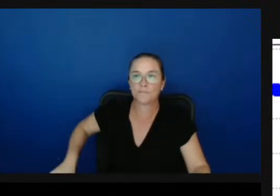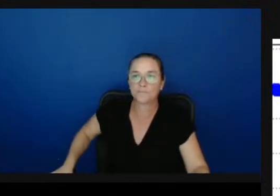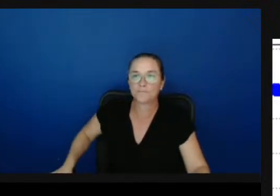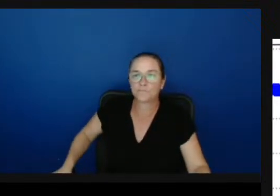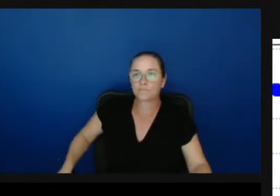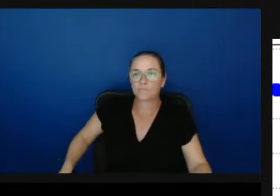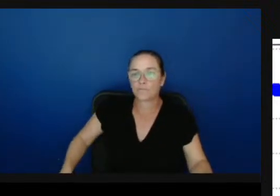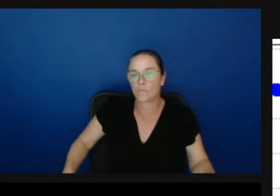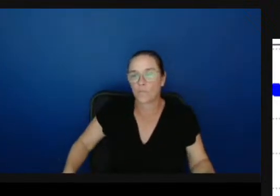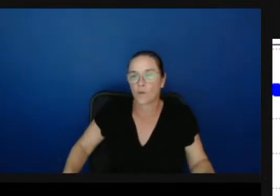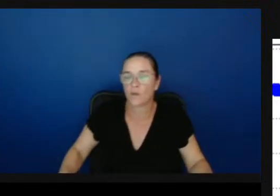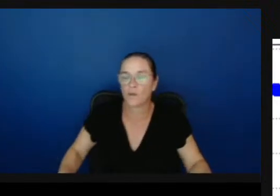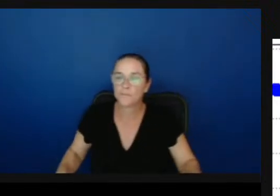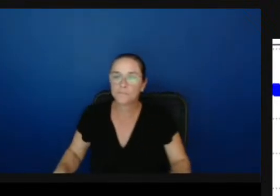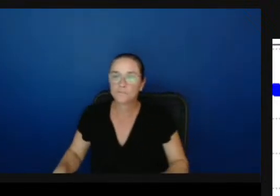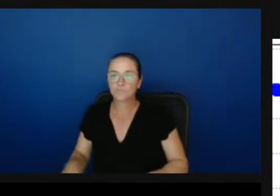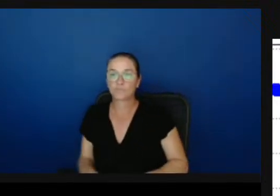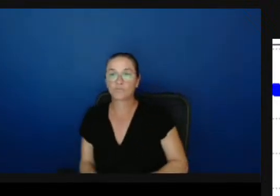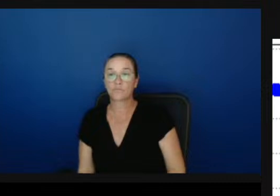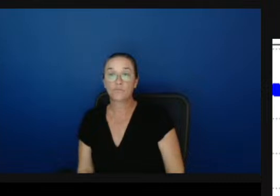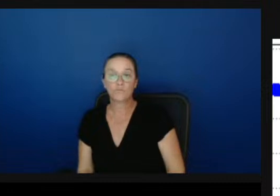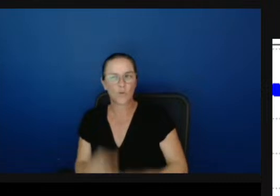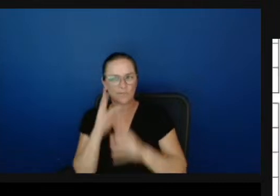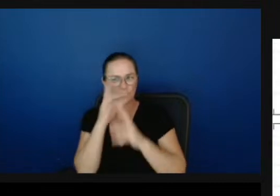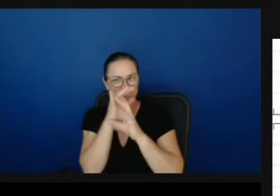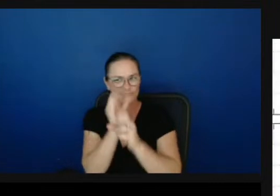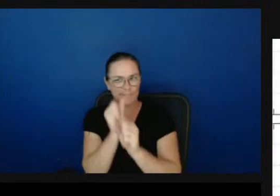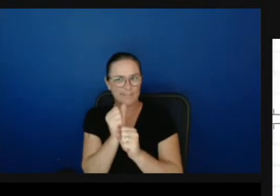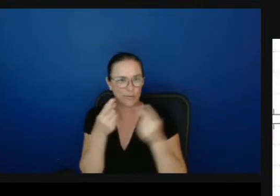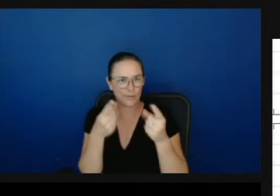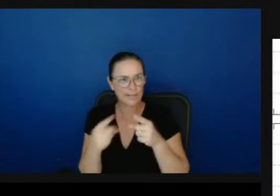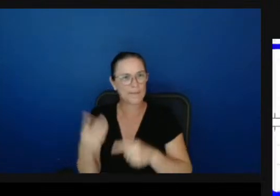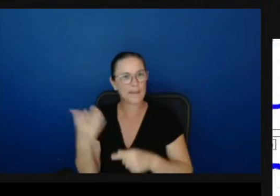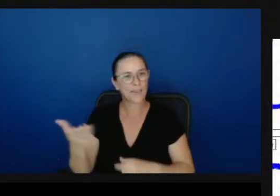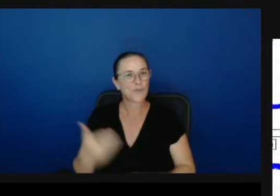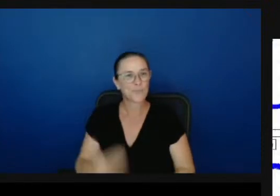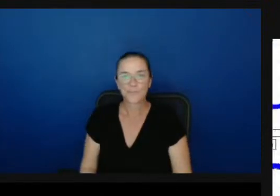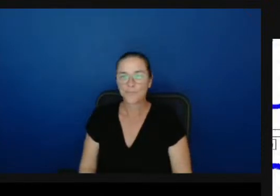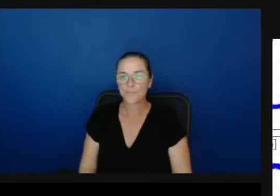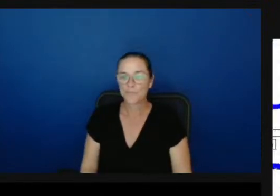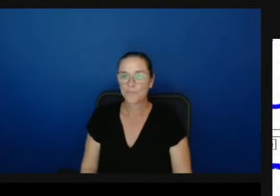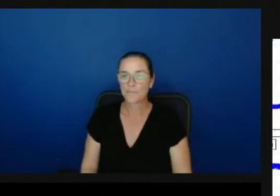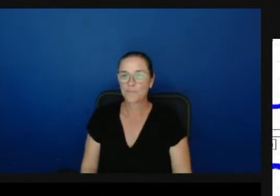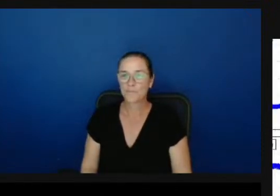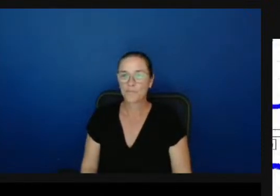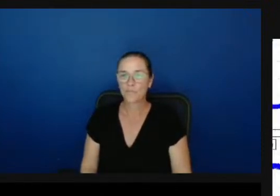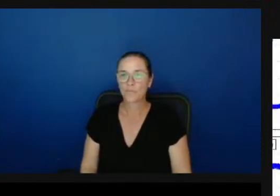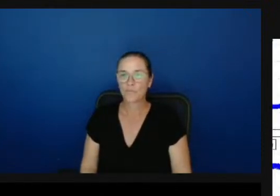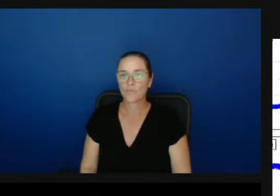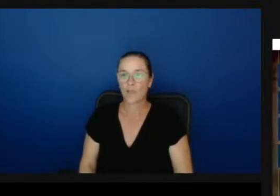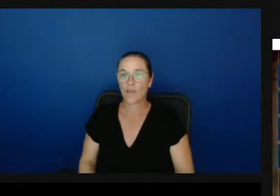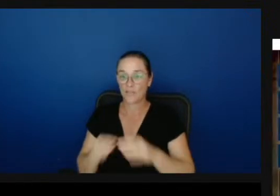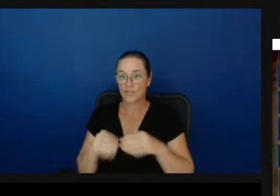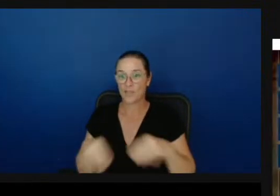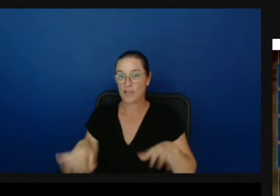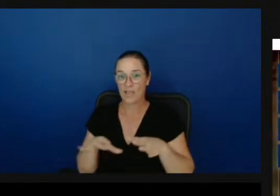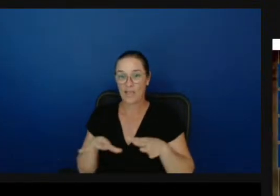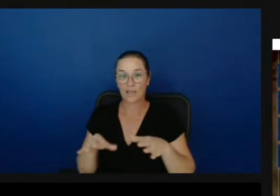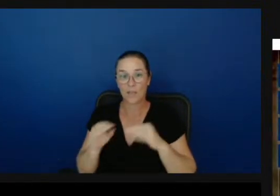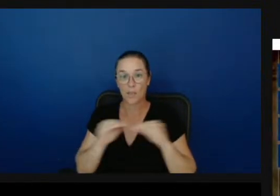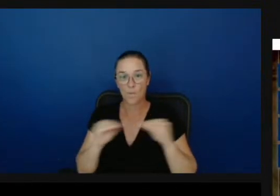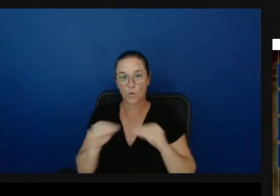scale. So that's really fascinating there. That's the pieces of land, the blocks of motion on